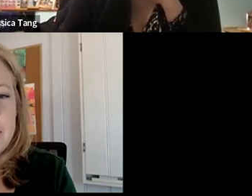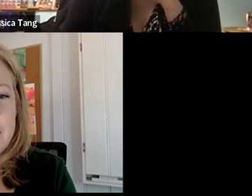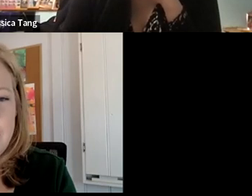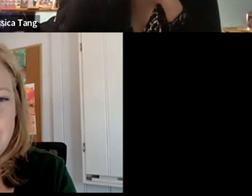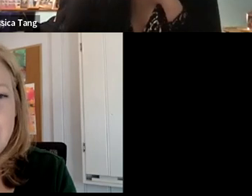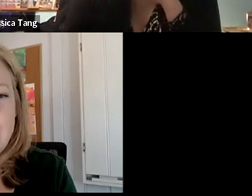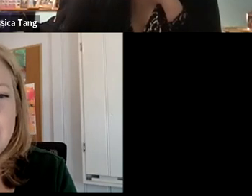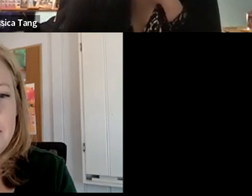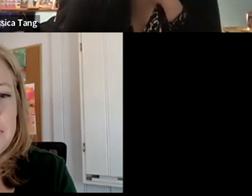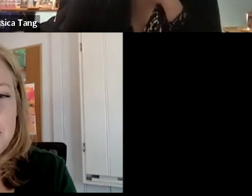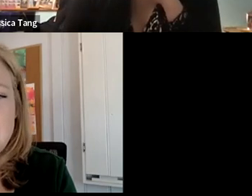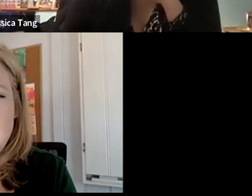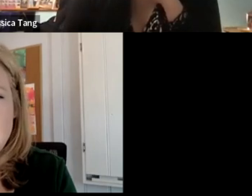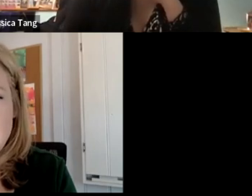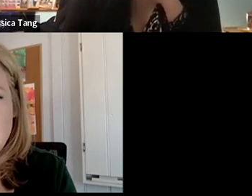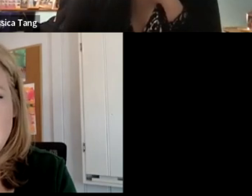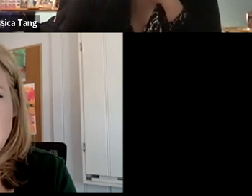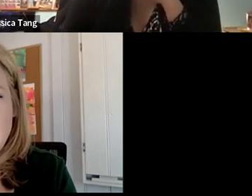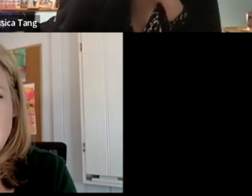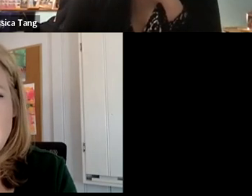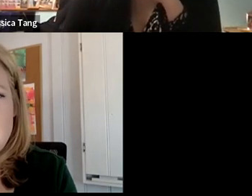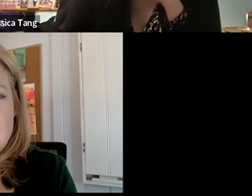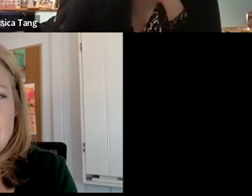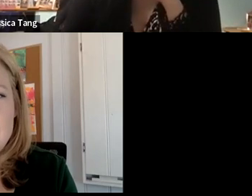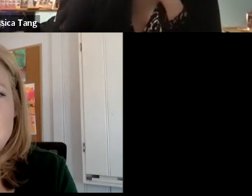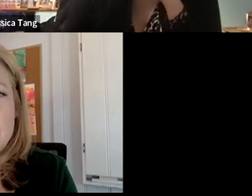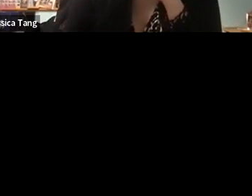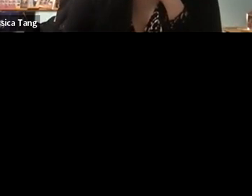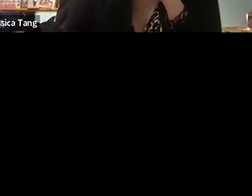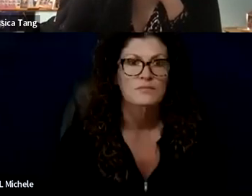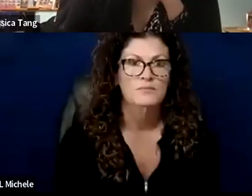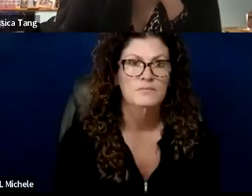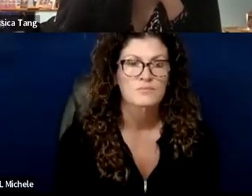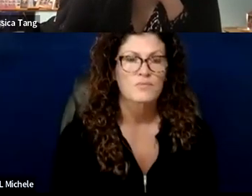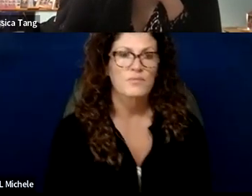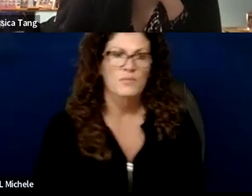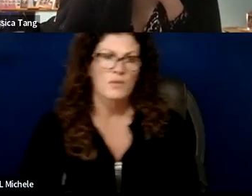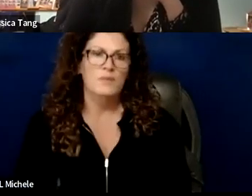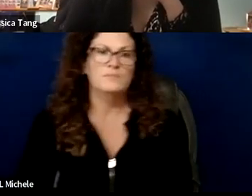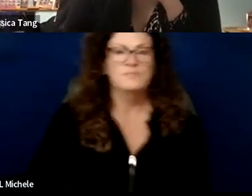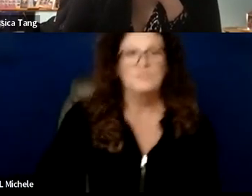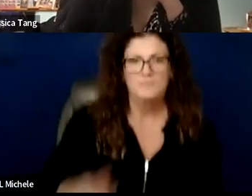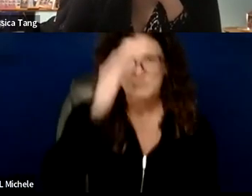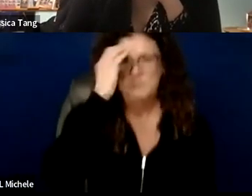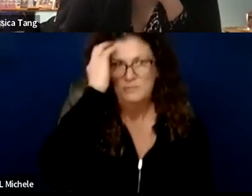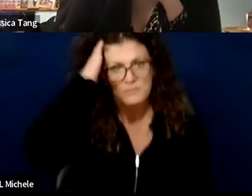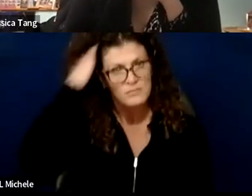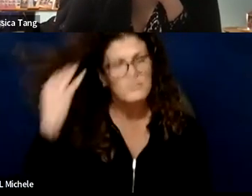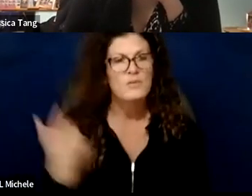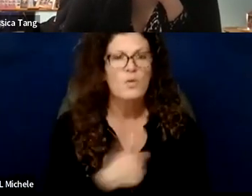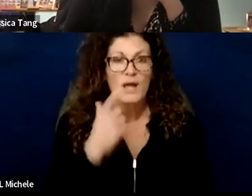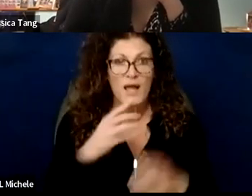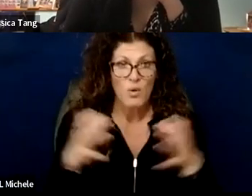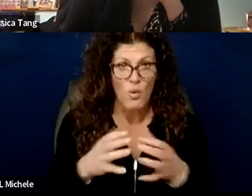Present. And Mr. McNeil? So we do have a quorum. We have three members